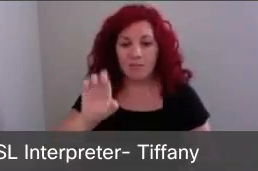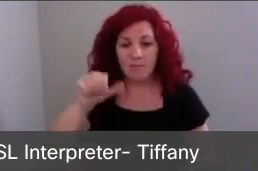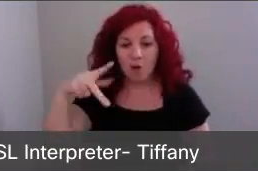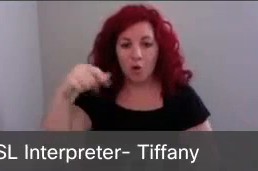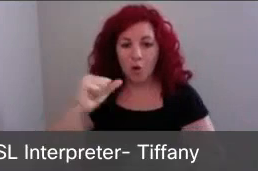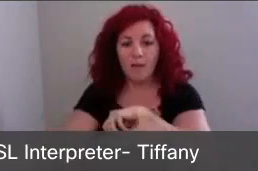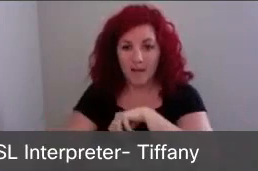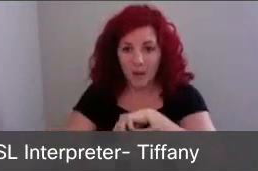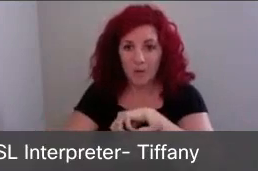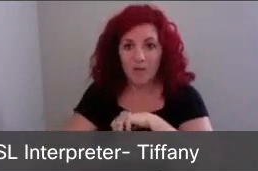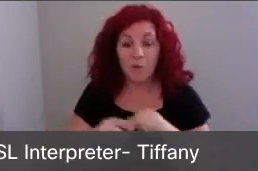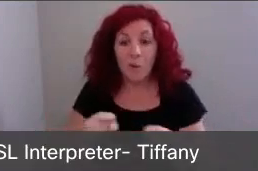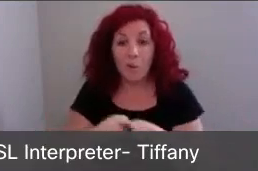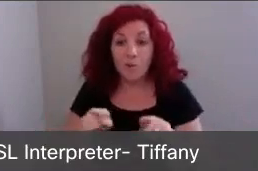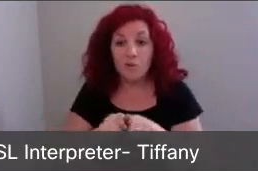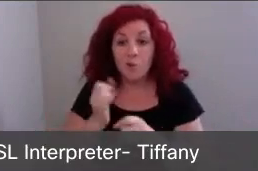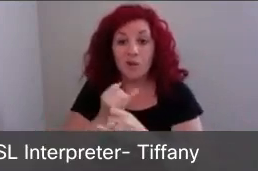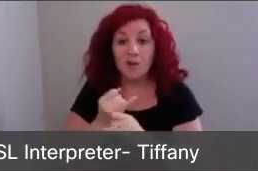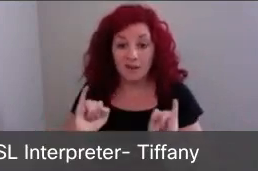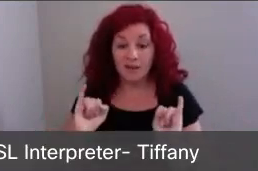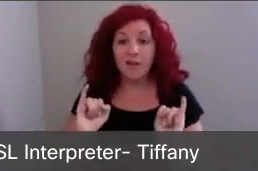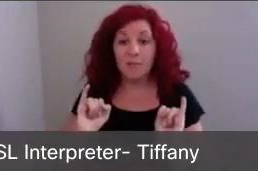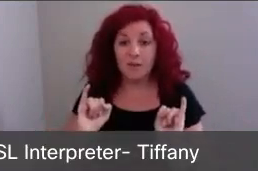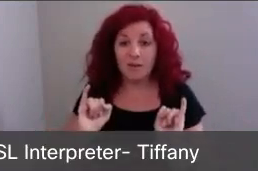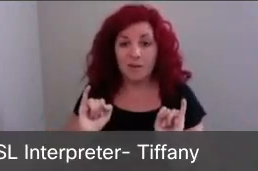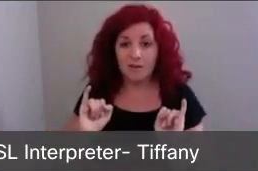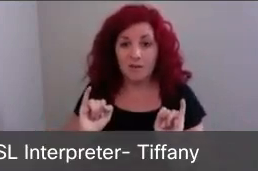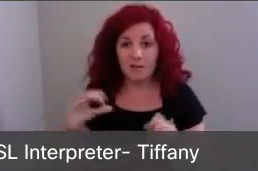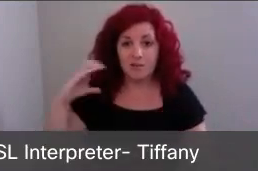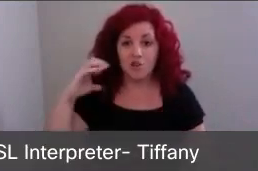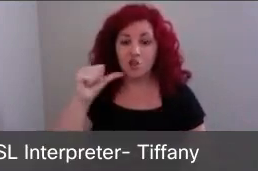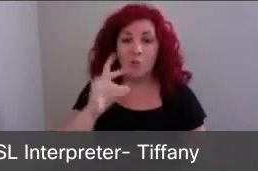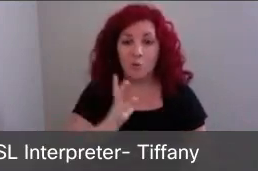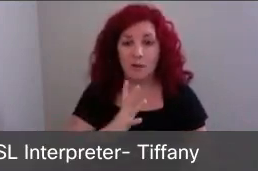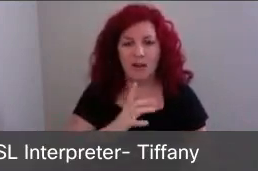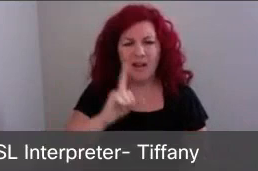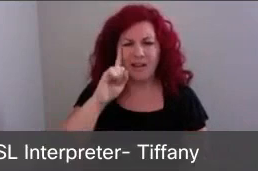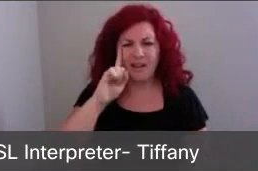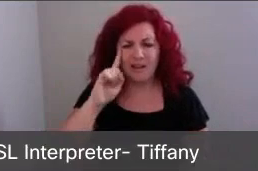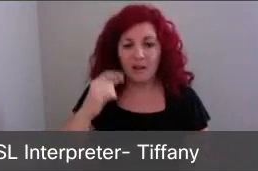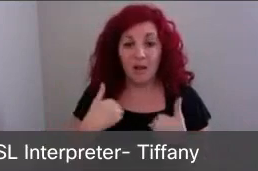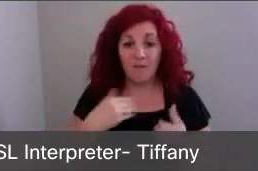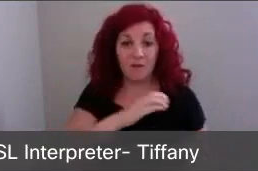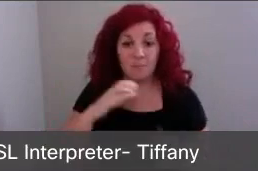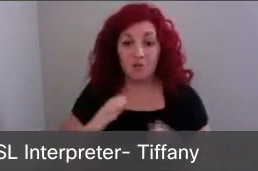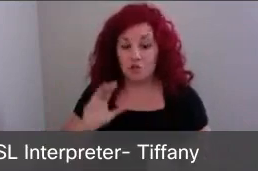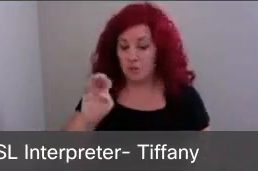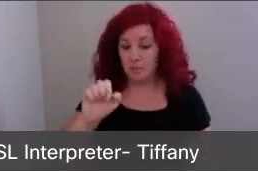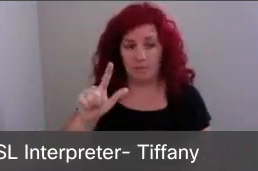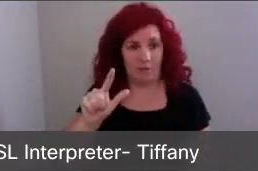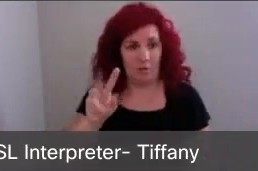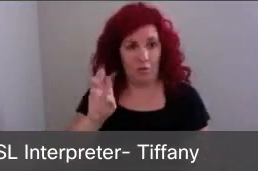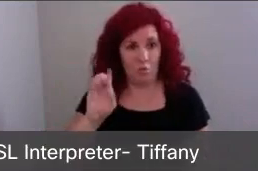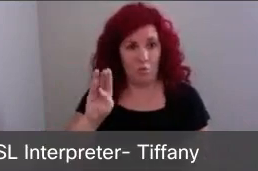along with being the independent as the chairwoman. I believe we may have Commissioner Meal on